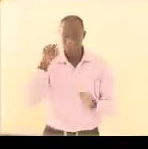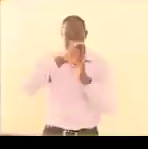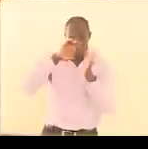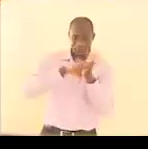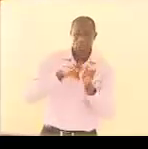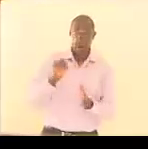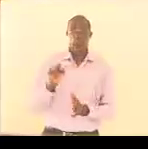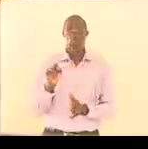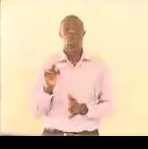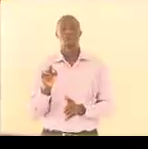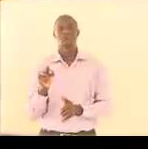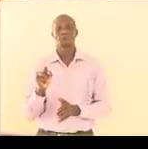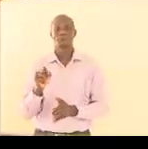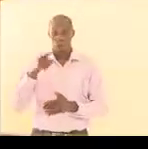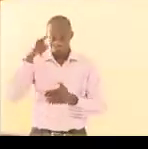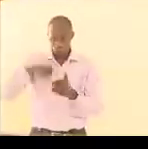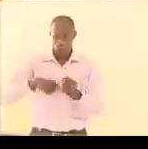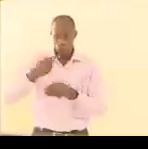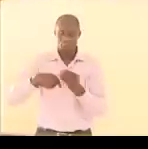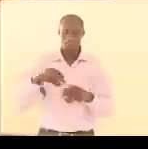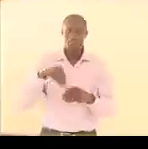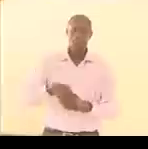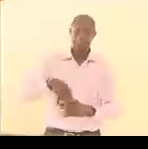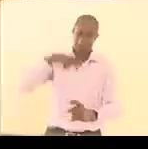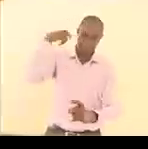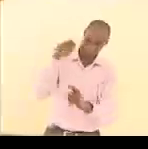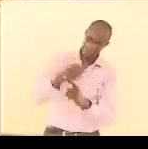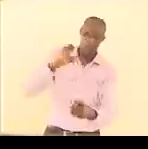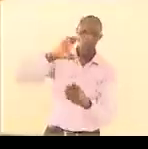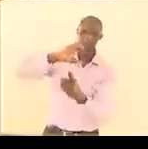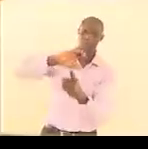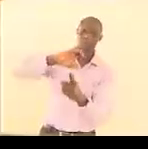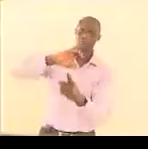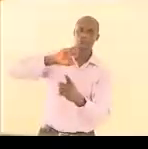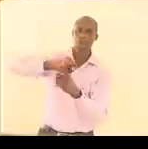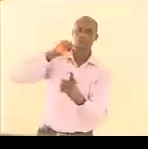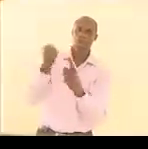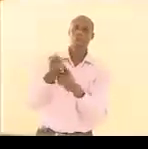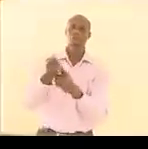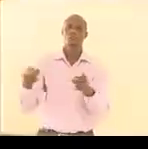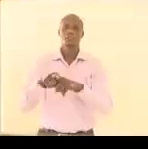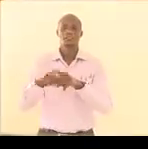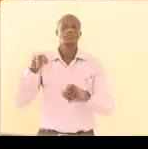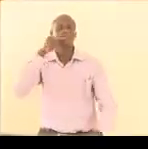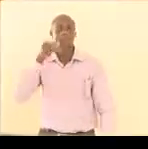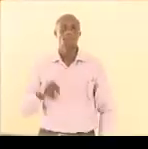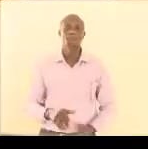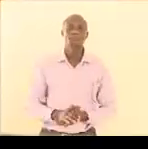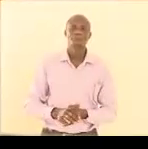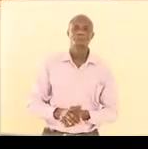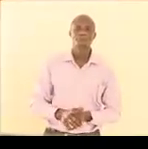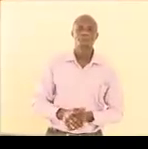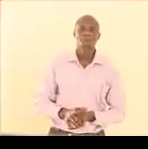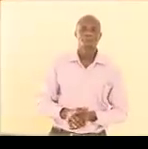the commandments. What about in a difficult circumstance or the difficult circumstances of a country like